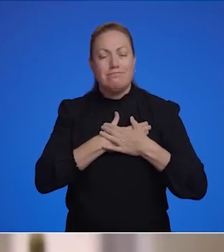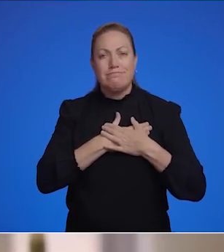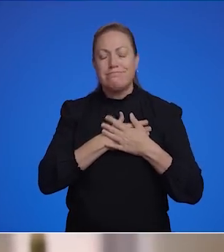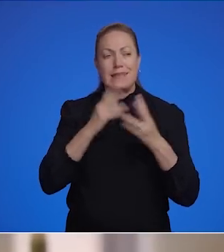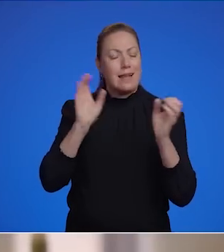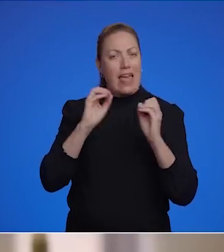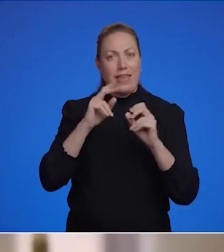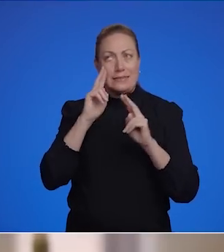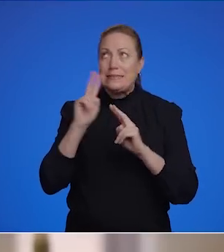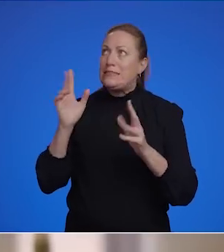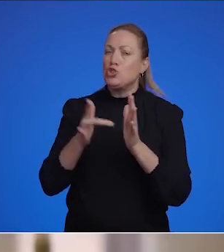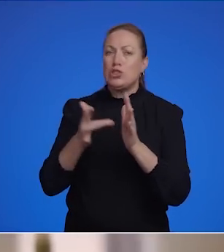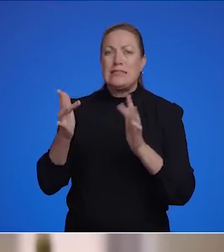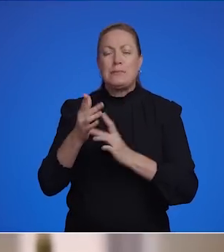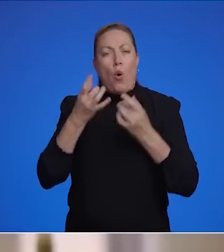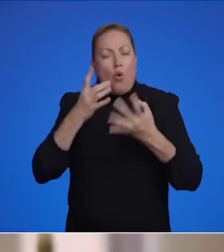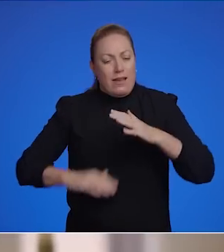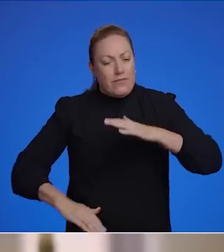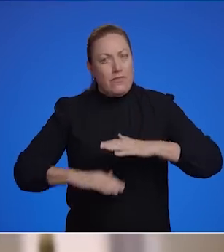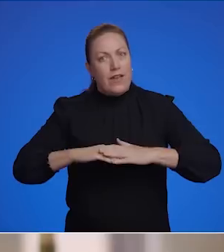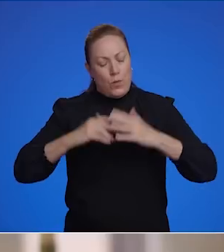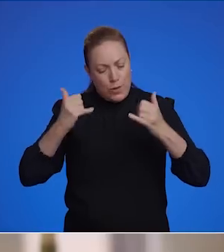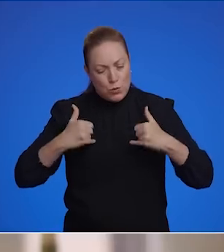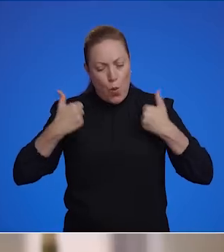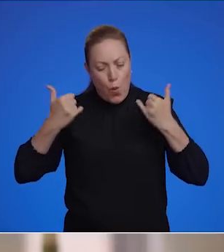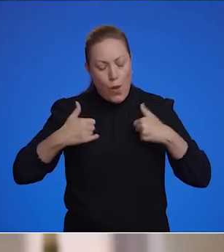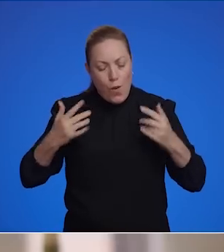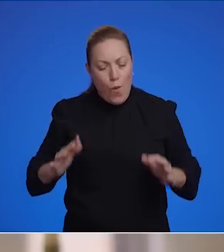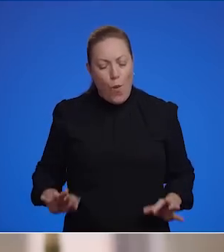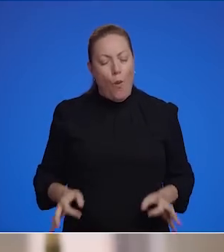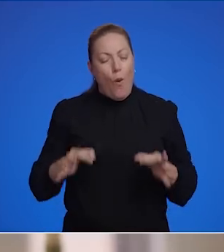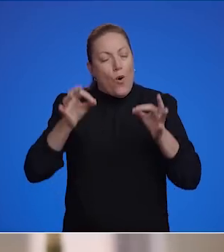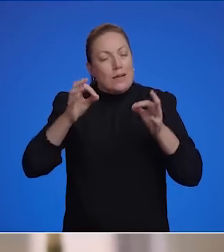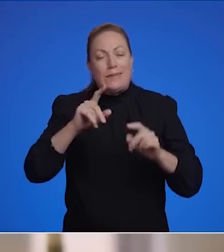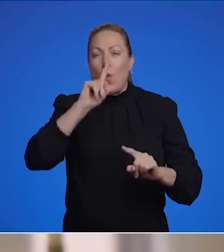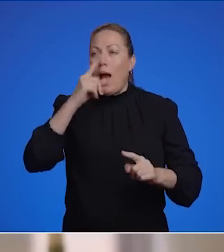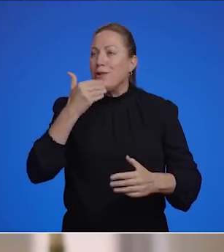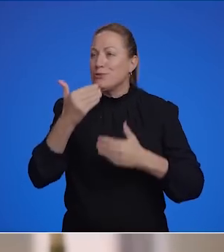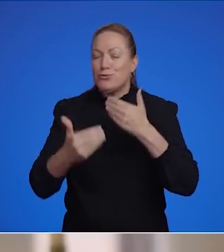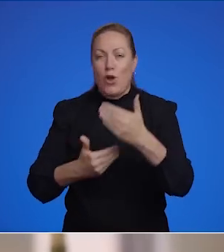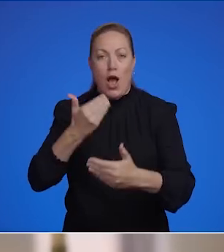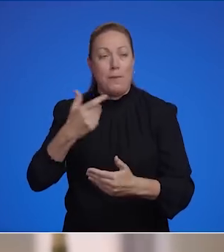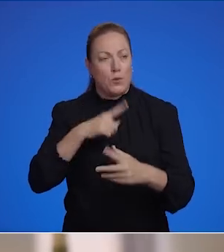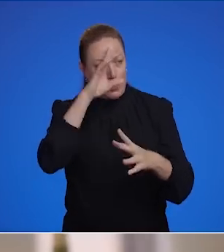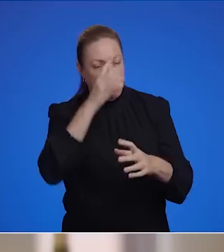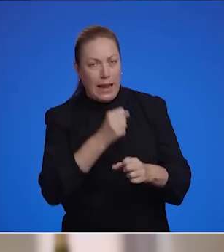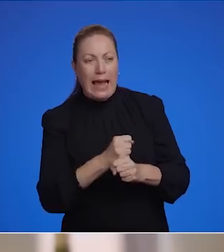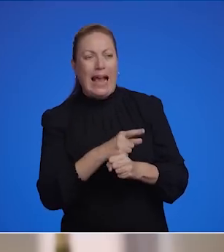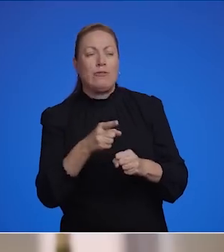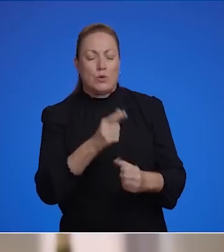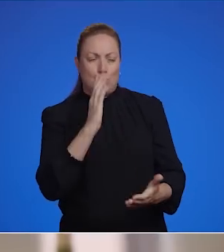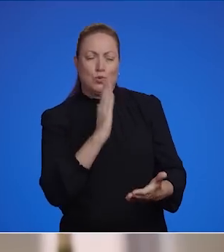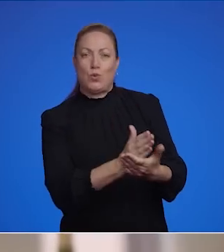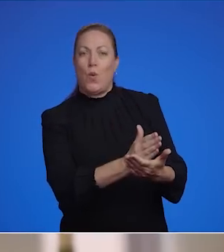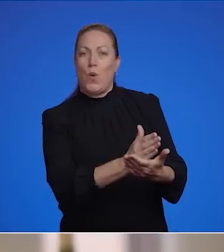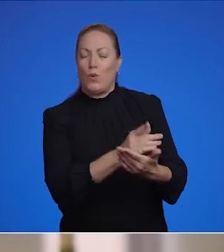a joy so glorious that it cannot be described. Because you believe and you are sure